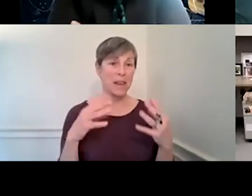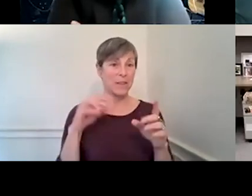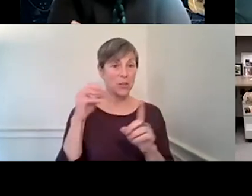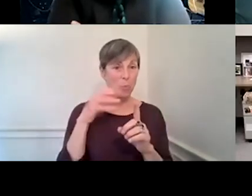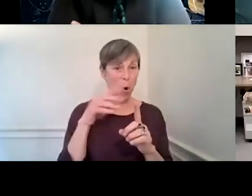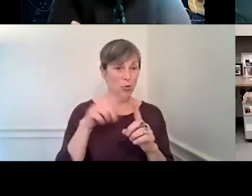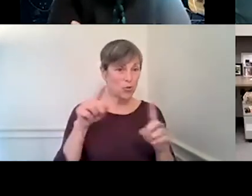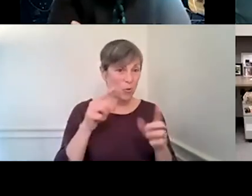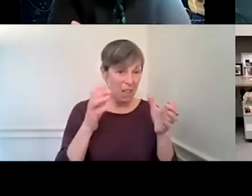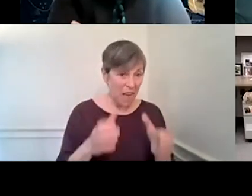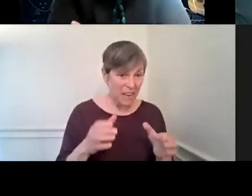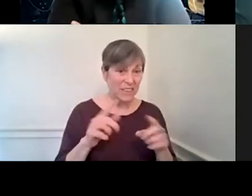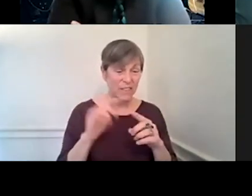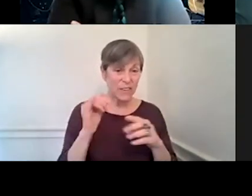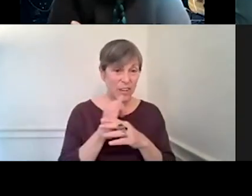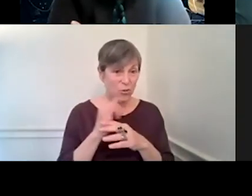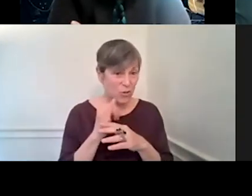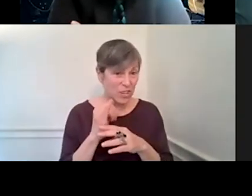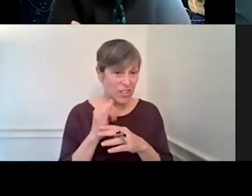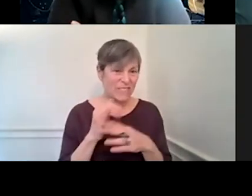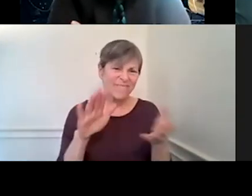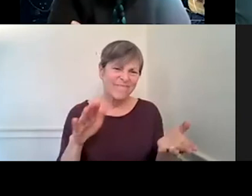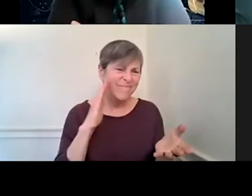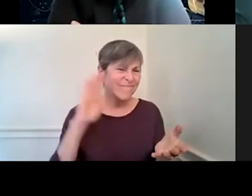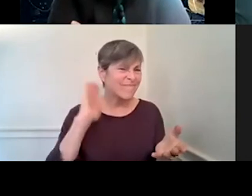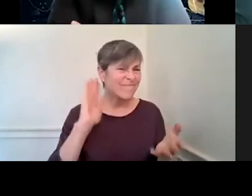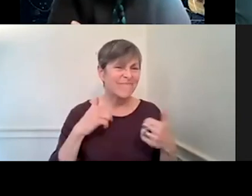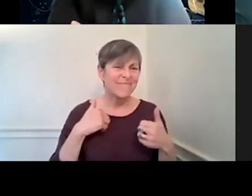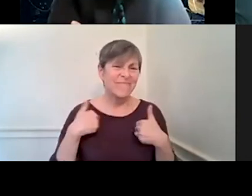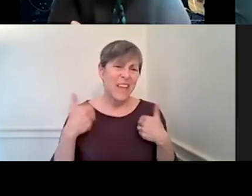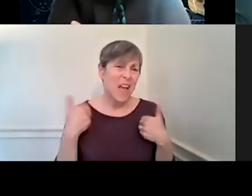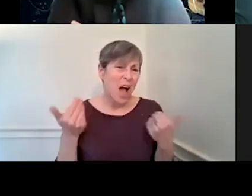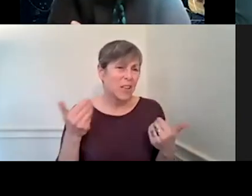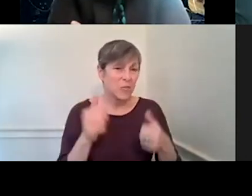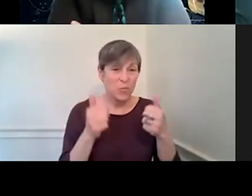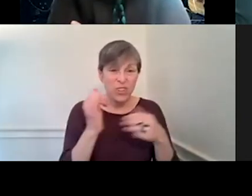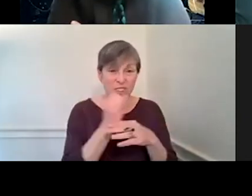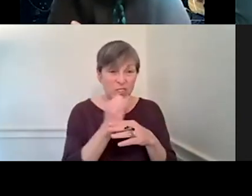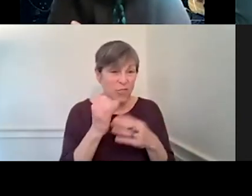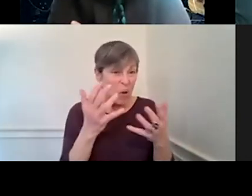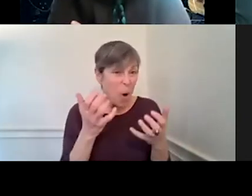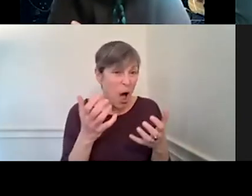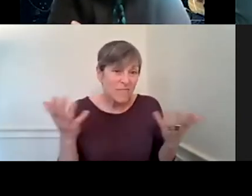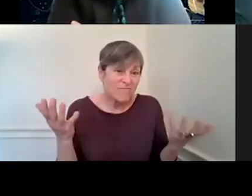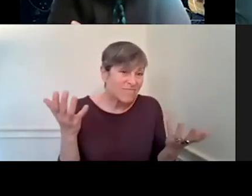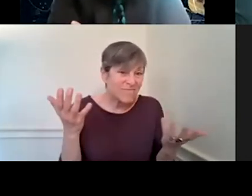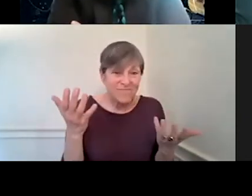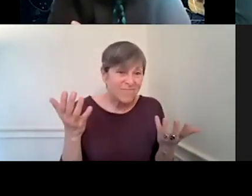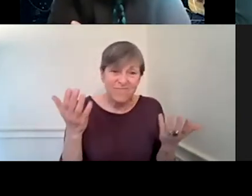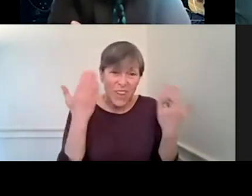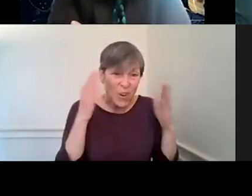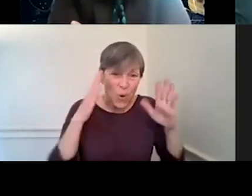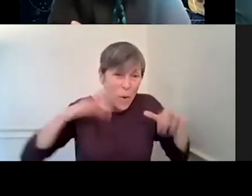let's face it, I didn't know. And as you know, as a young person, I mean, you don't know what industry that you're attracted to.